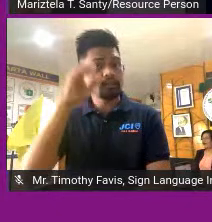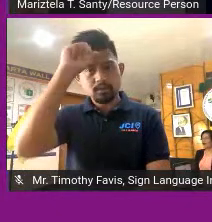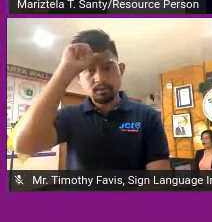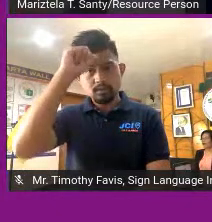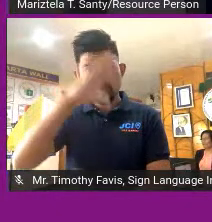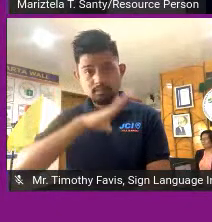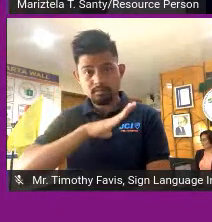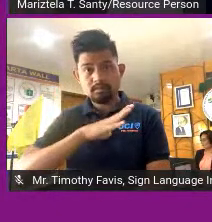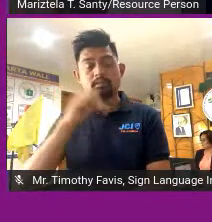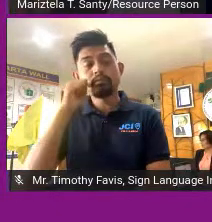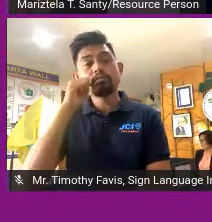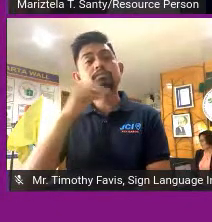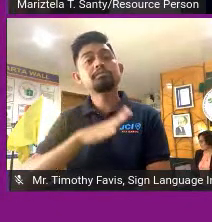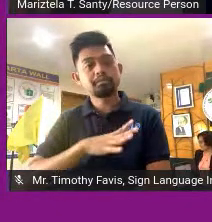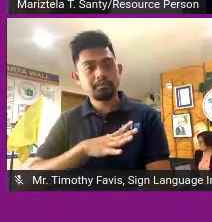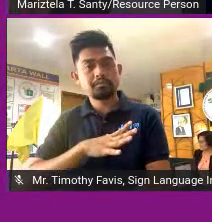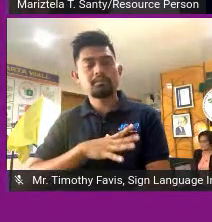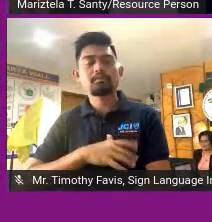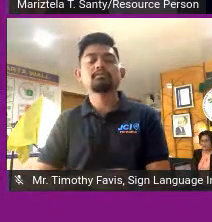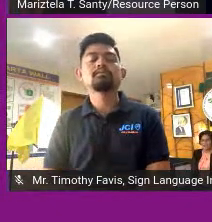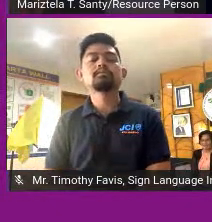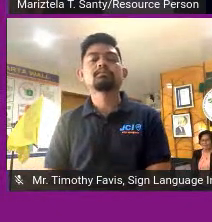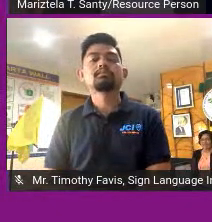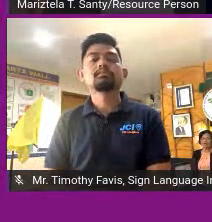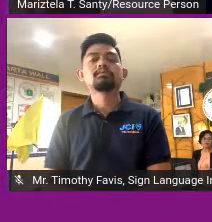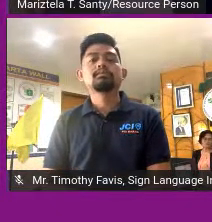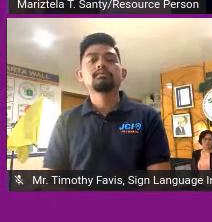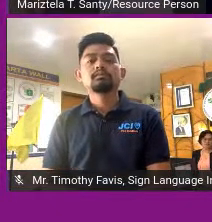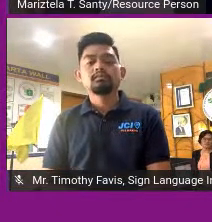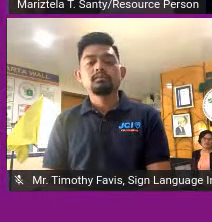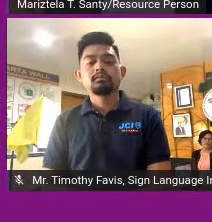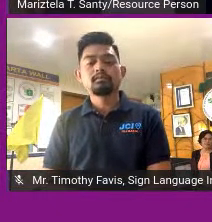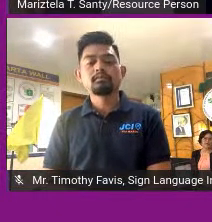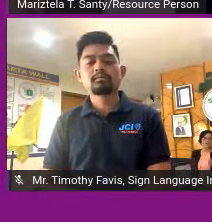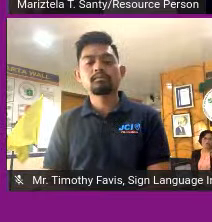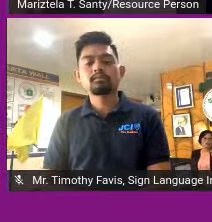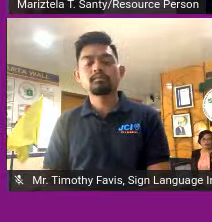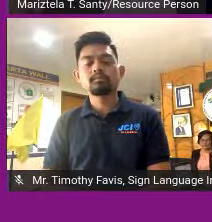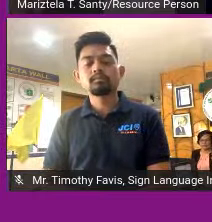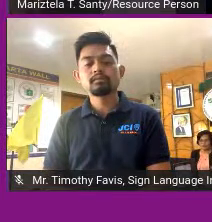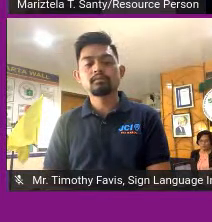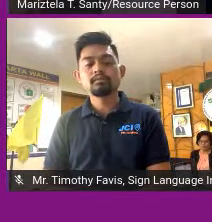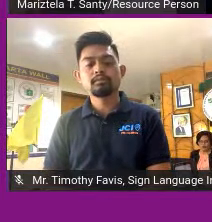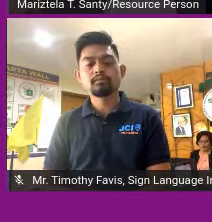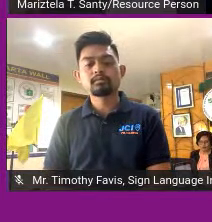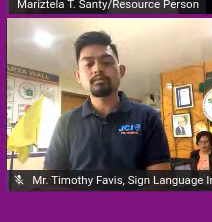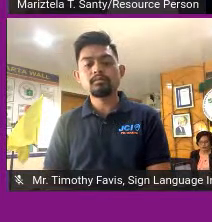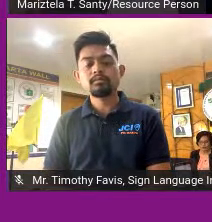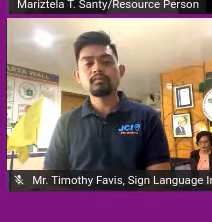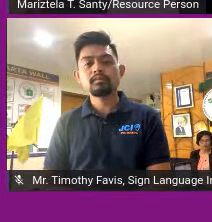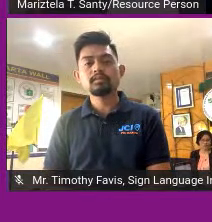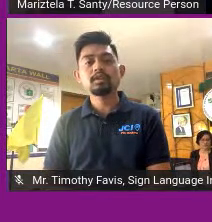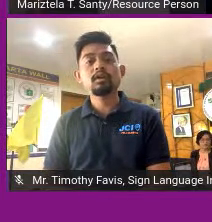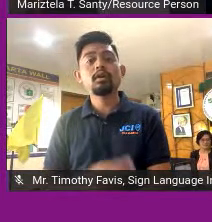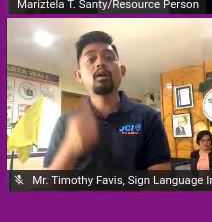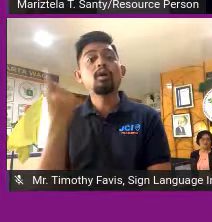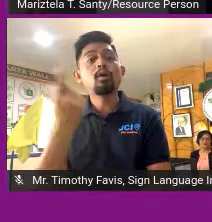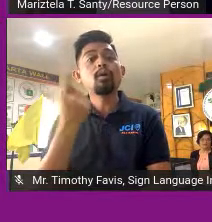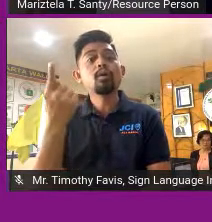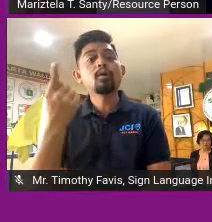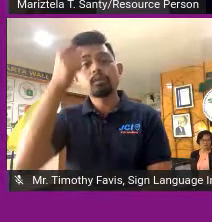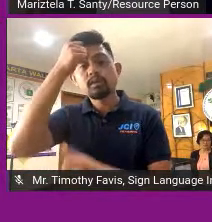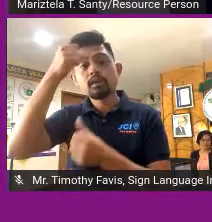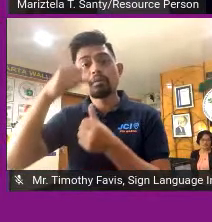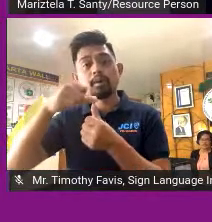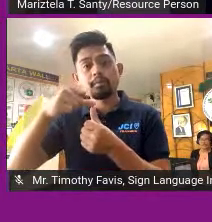nagpa-opera ka or nagpa-change ka na ng sex, still your sex will be what you were born or that is